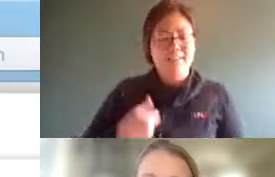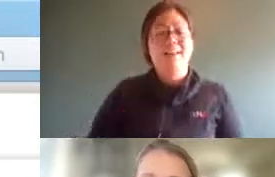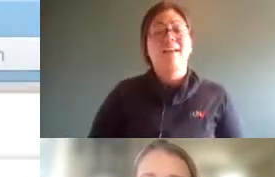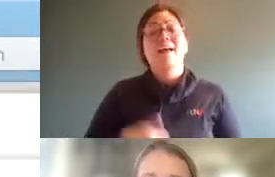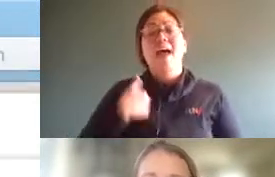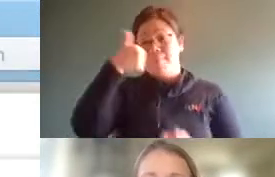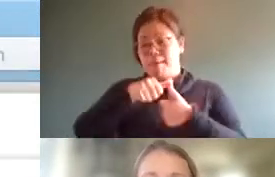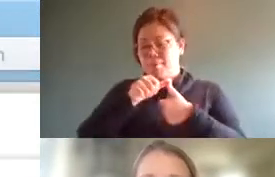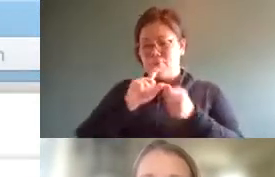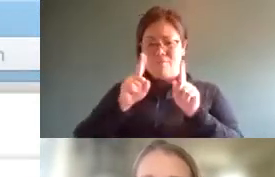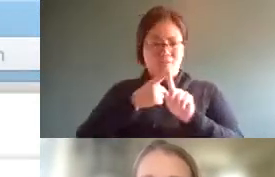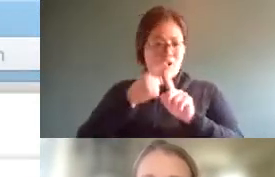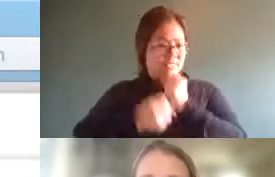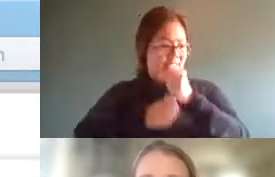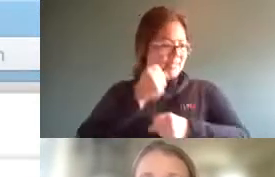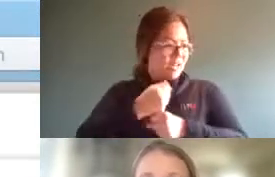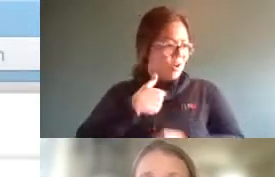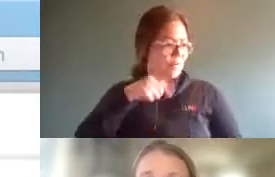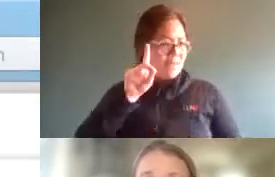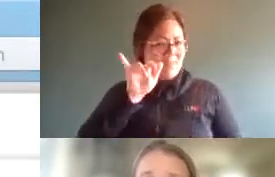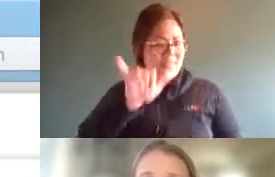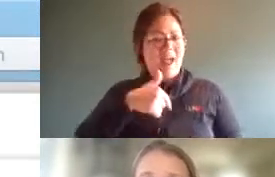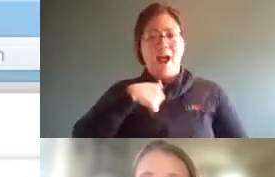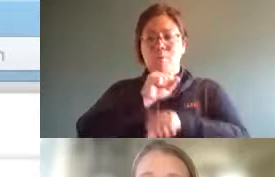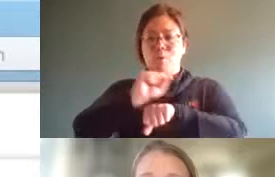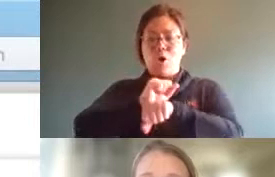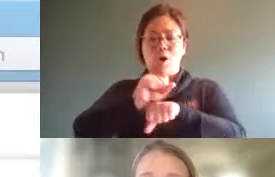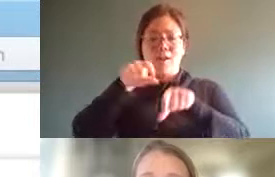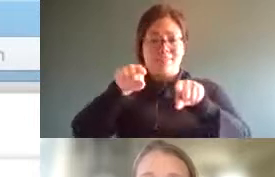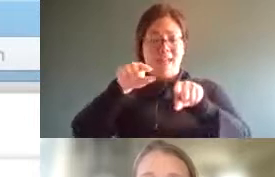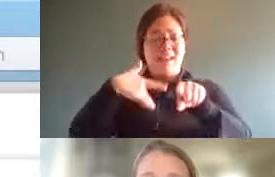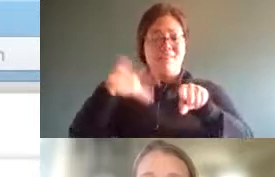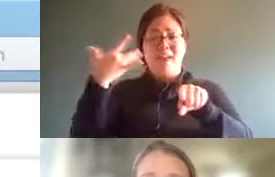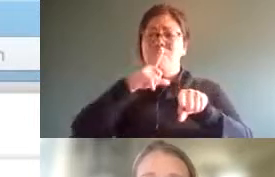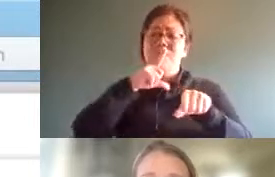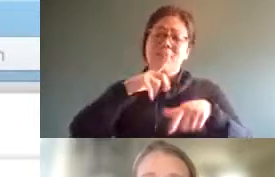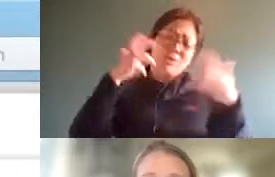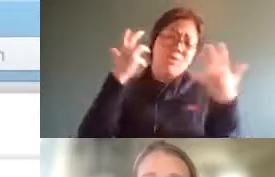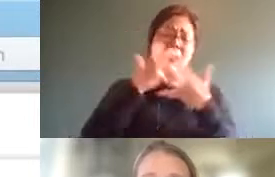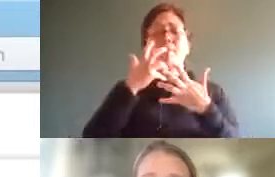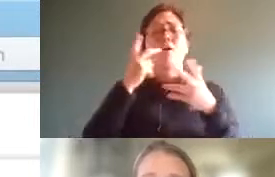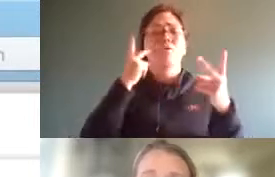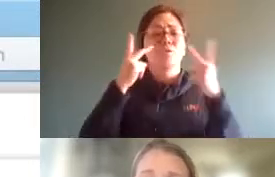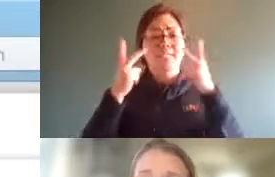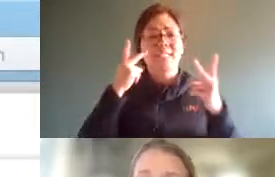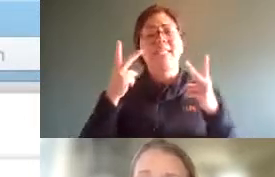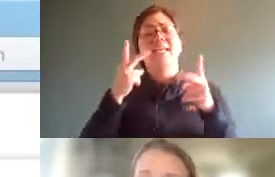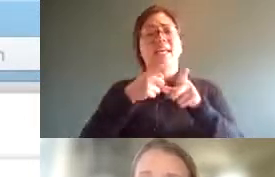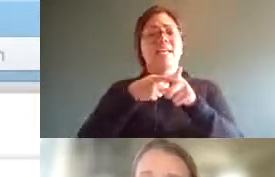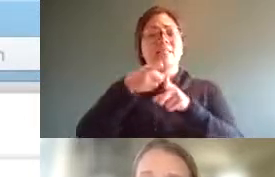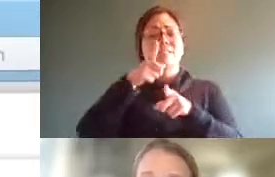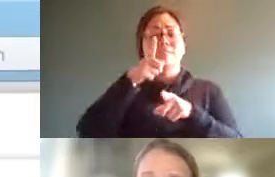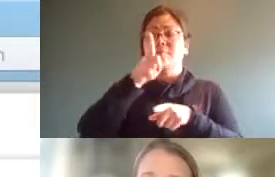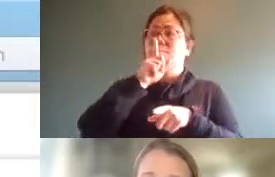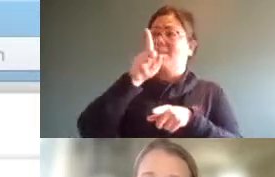did this, I worked this event, and it was incredible to see, especially the deaf and hard of